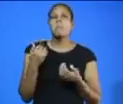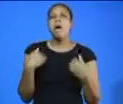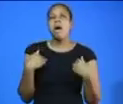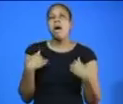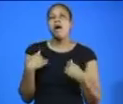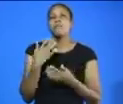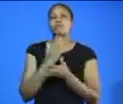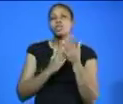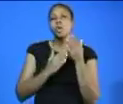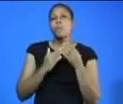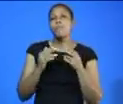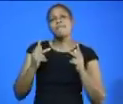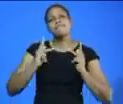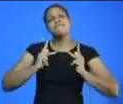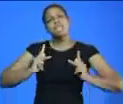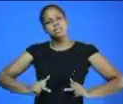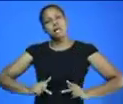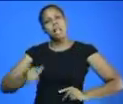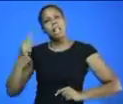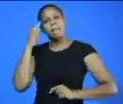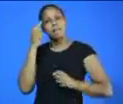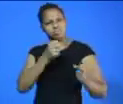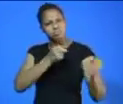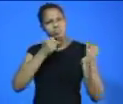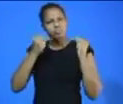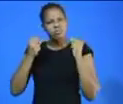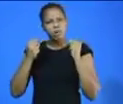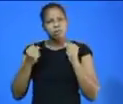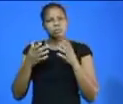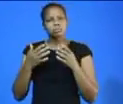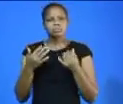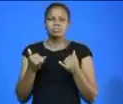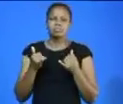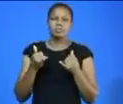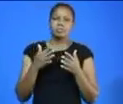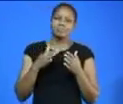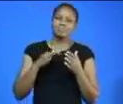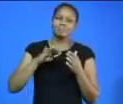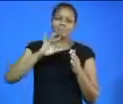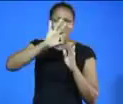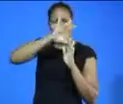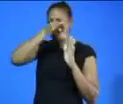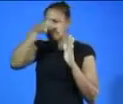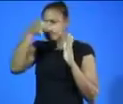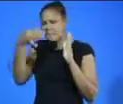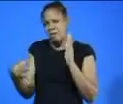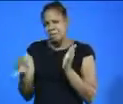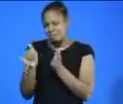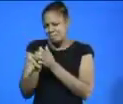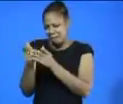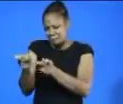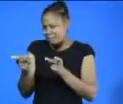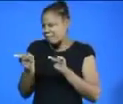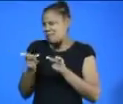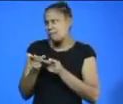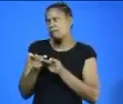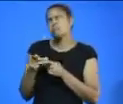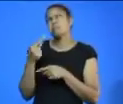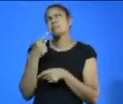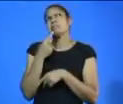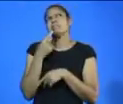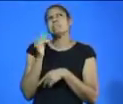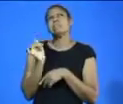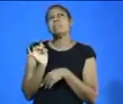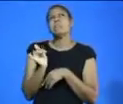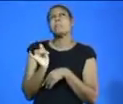and mental agility, yet you've plunged to that place. There seemed to be this